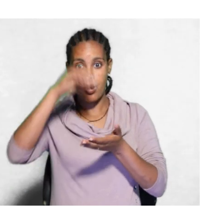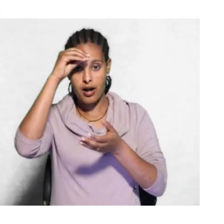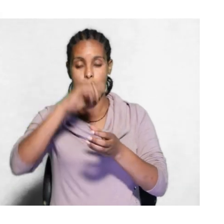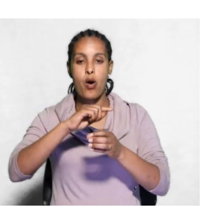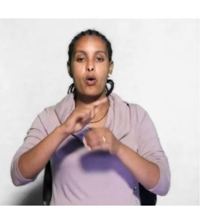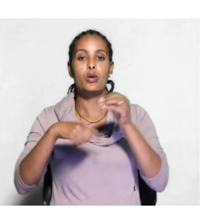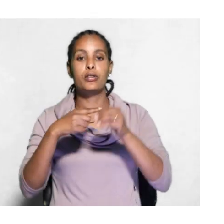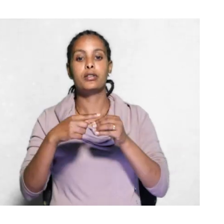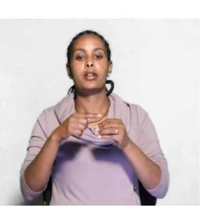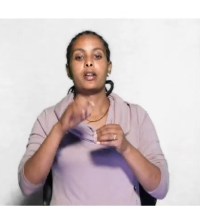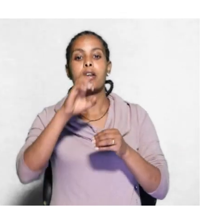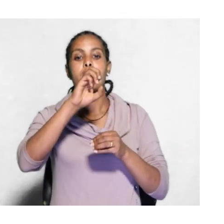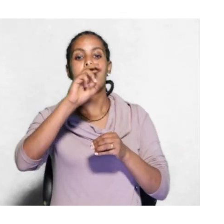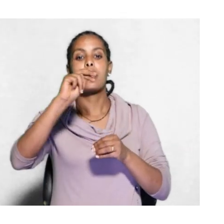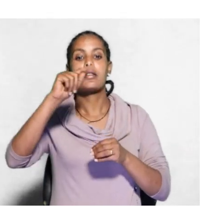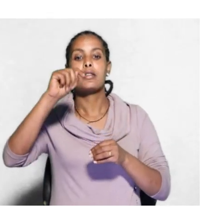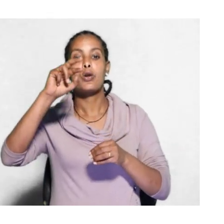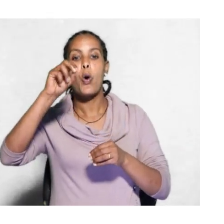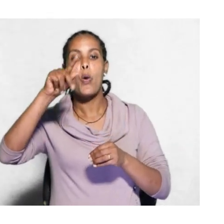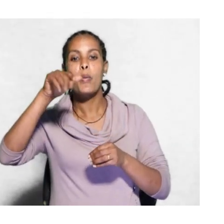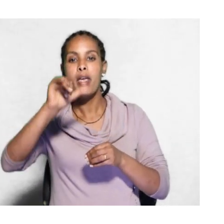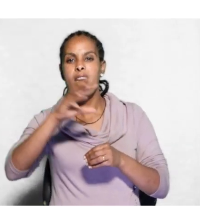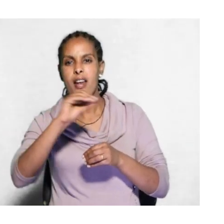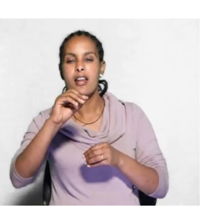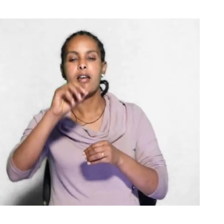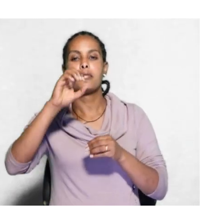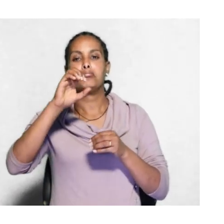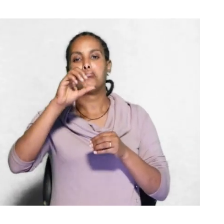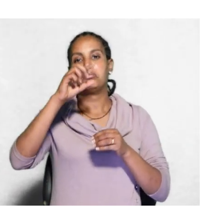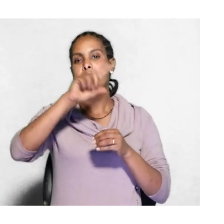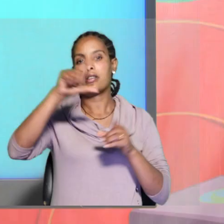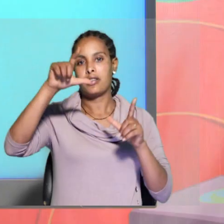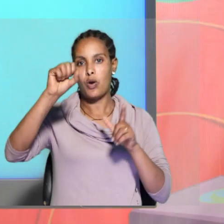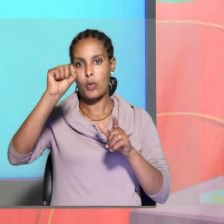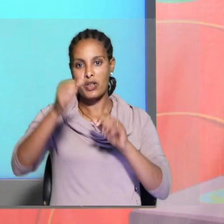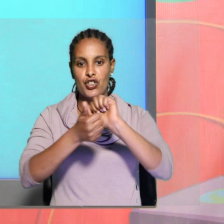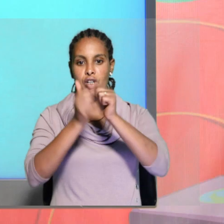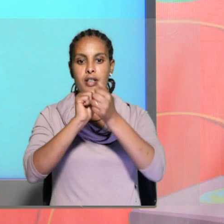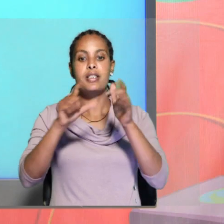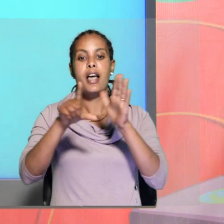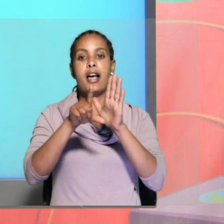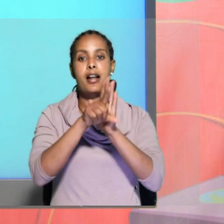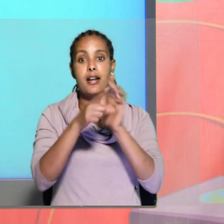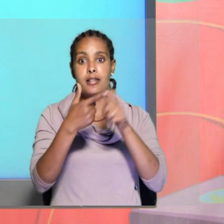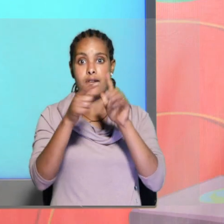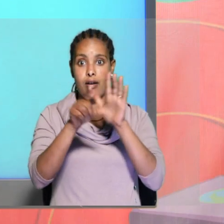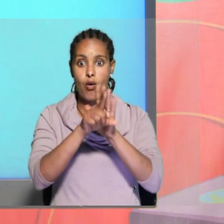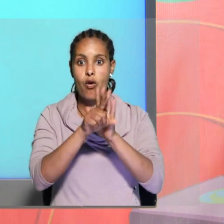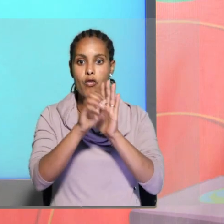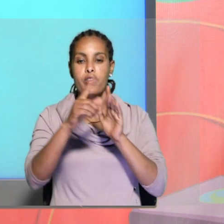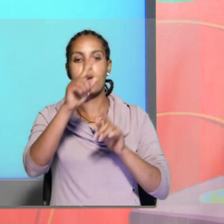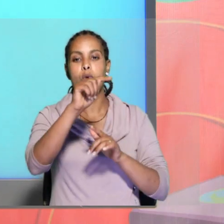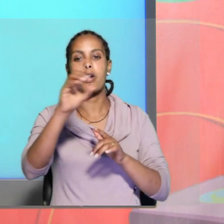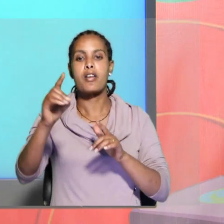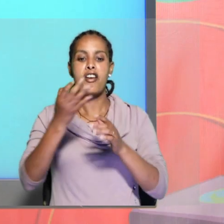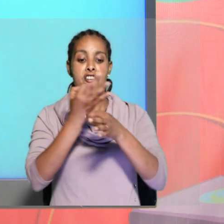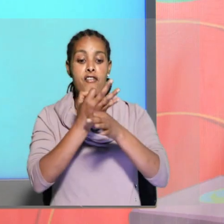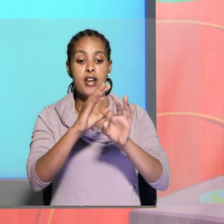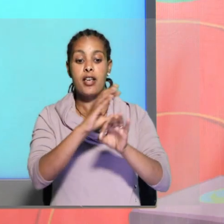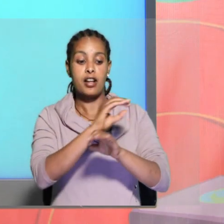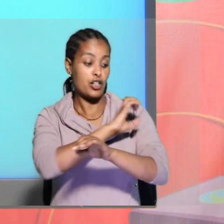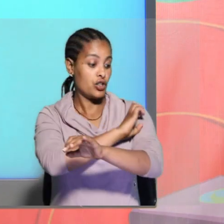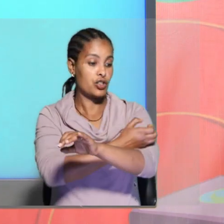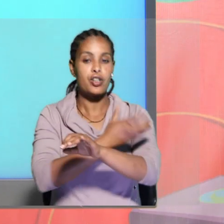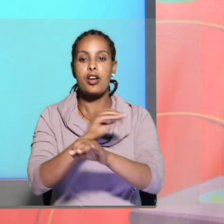about entropy and entropy change, the second law of thermodynamics, free energy